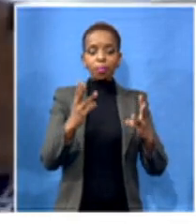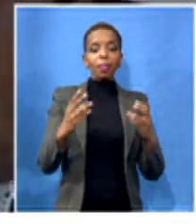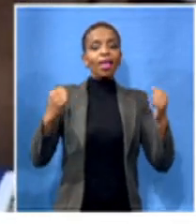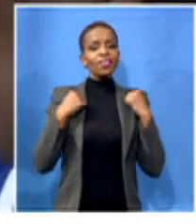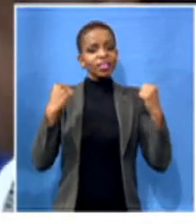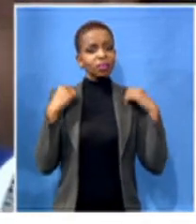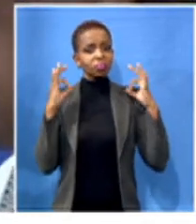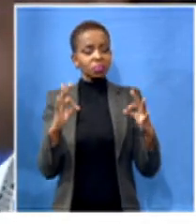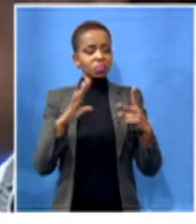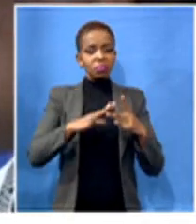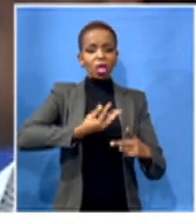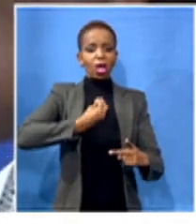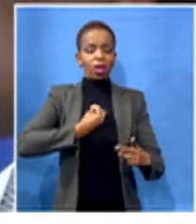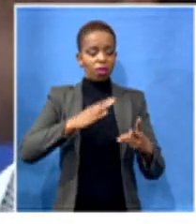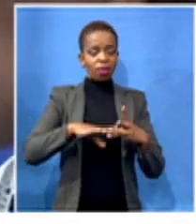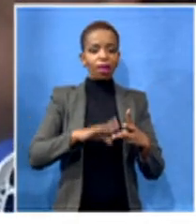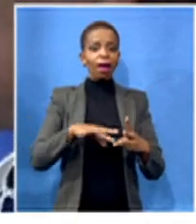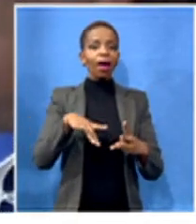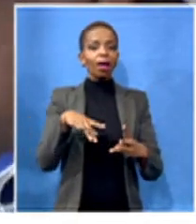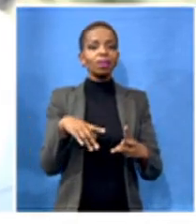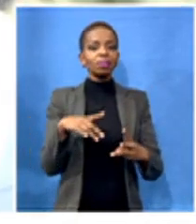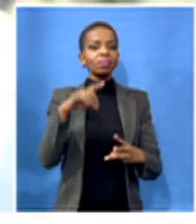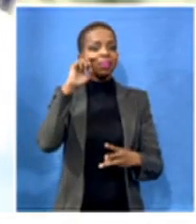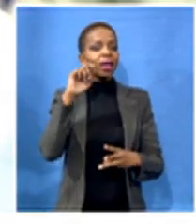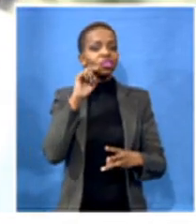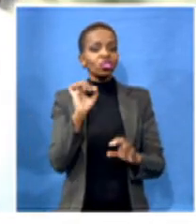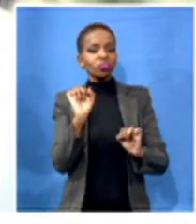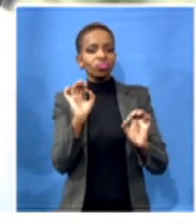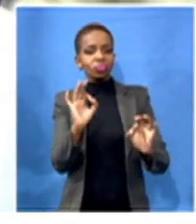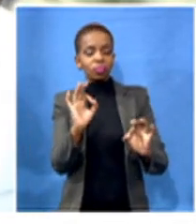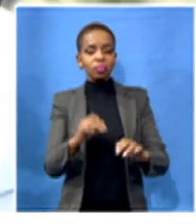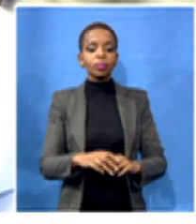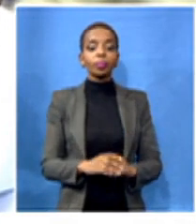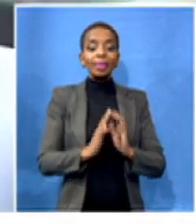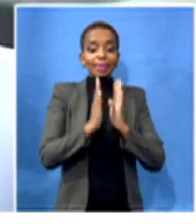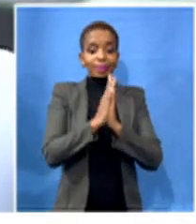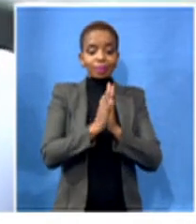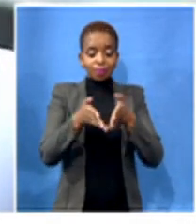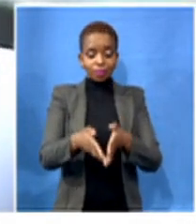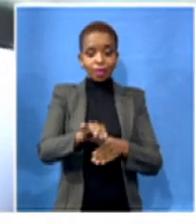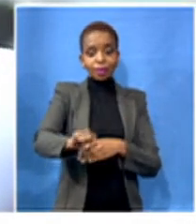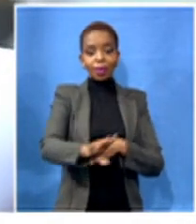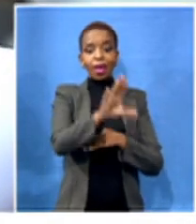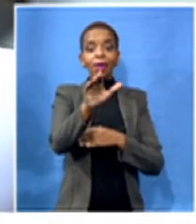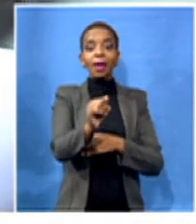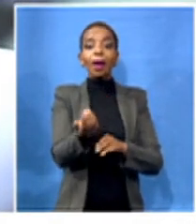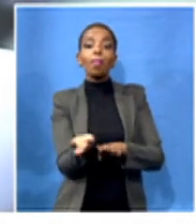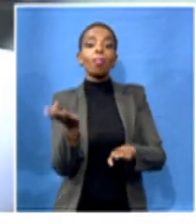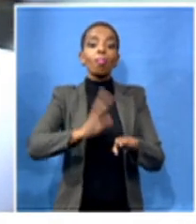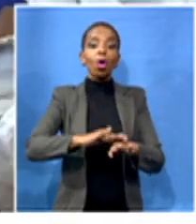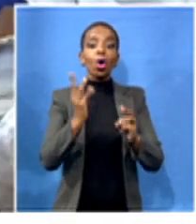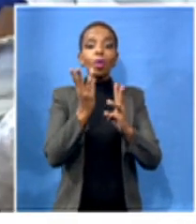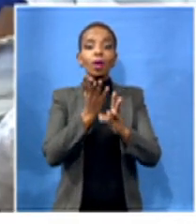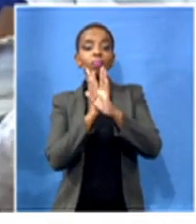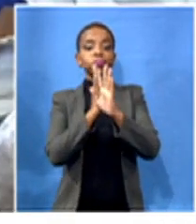young in age. Religion in South Africa has tended to be dominated by the